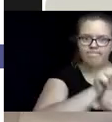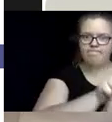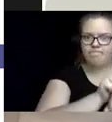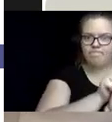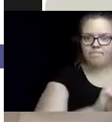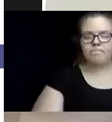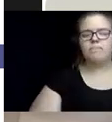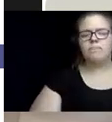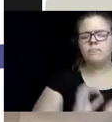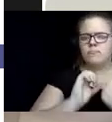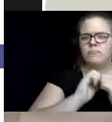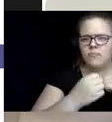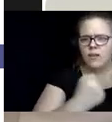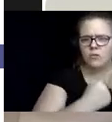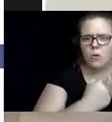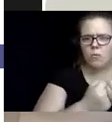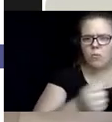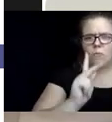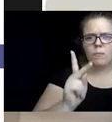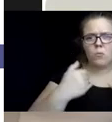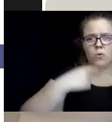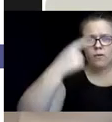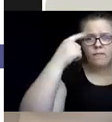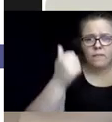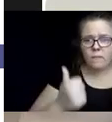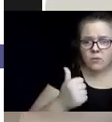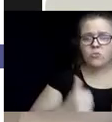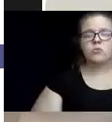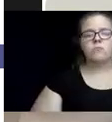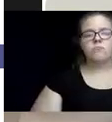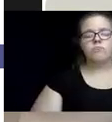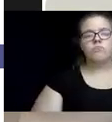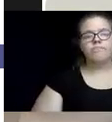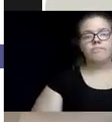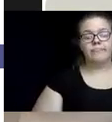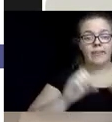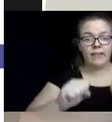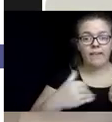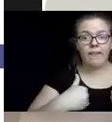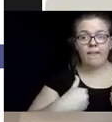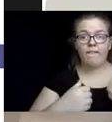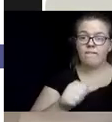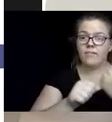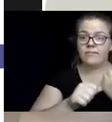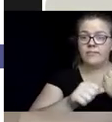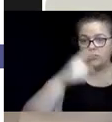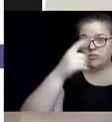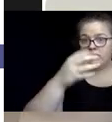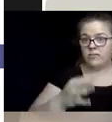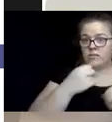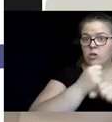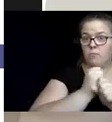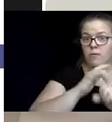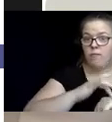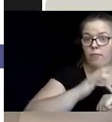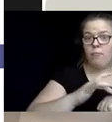do we support people who have dementia? Can we have assisted decision-making available in those cases? Are there ways